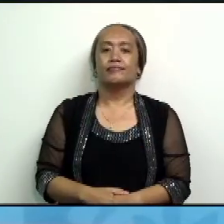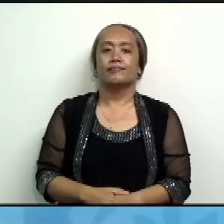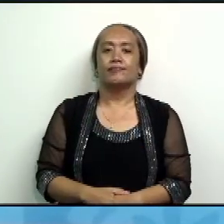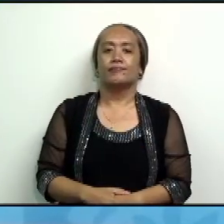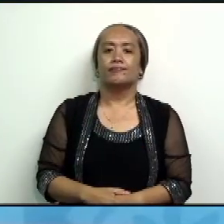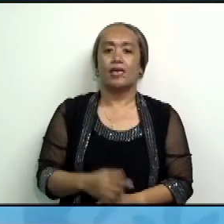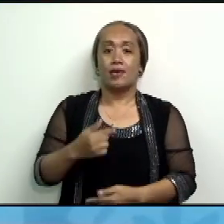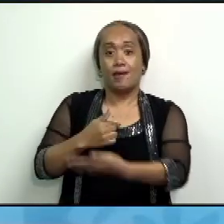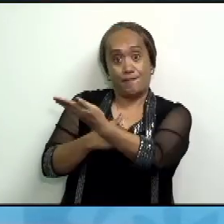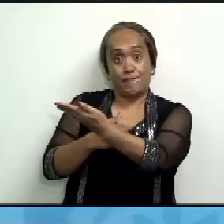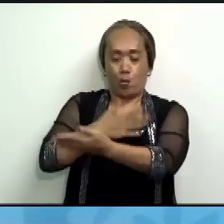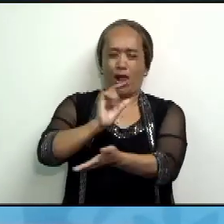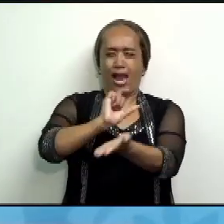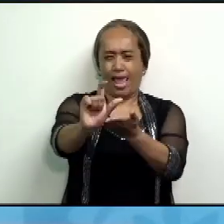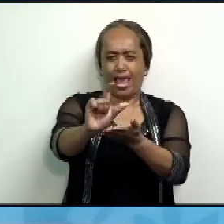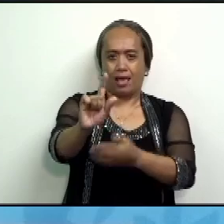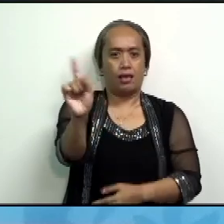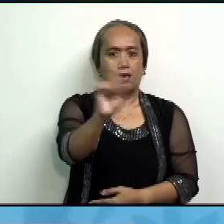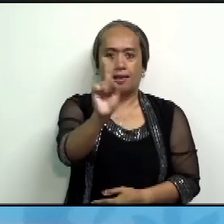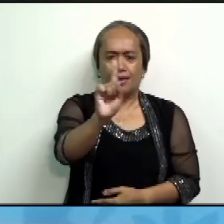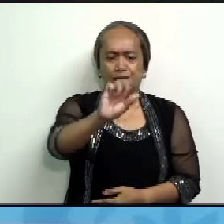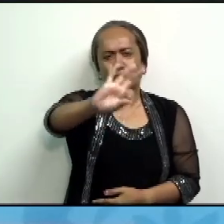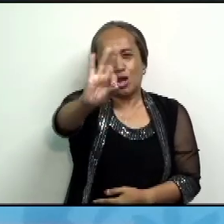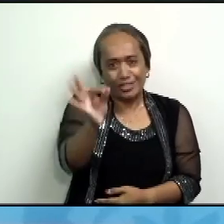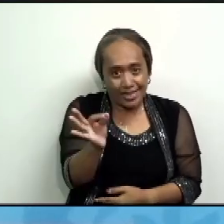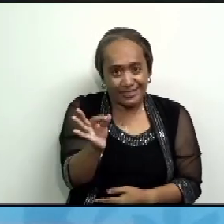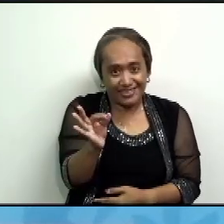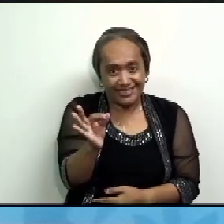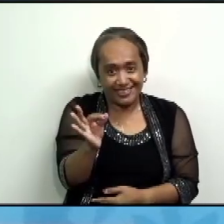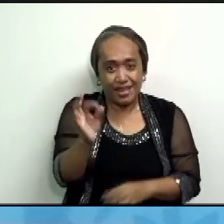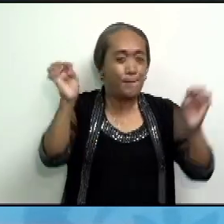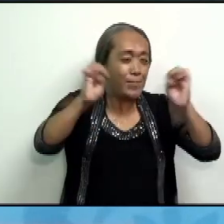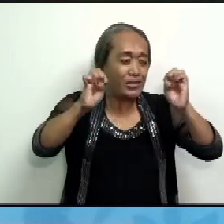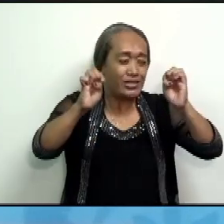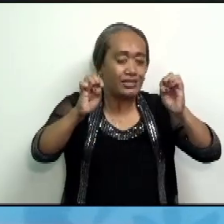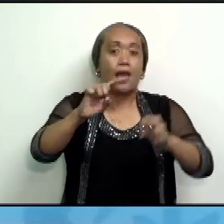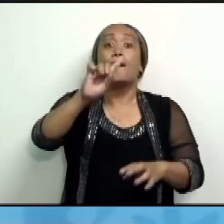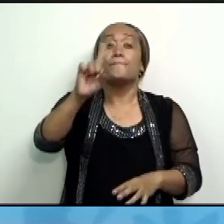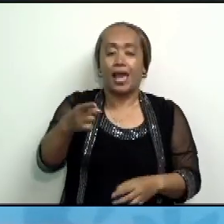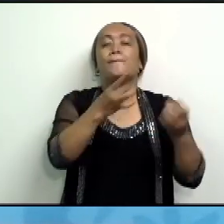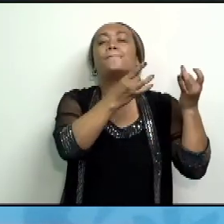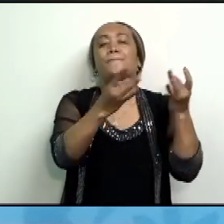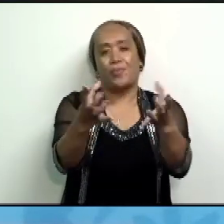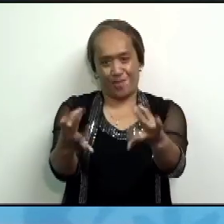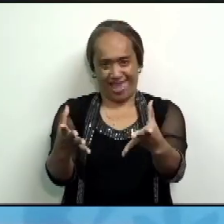Let me be clear, we are not at this stage now, but we must be